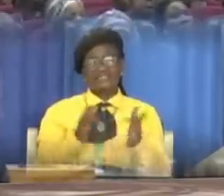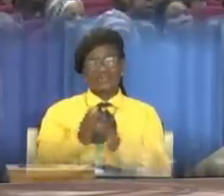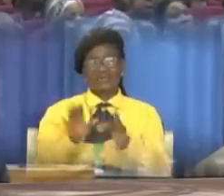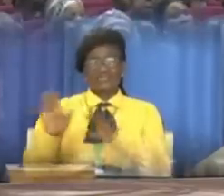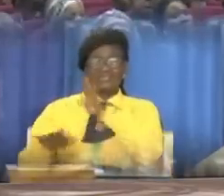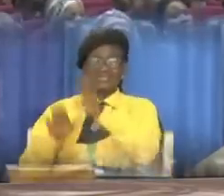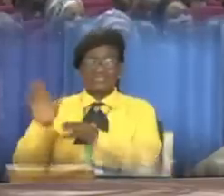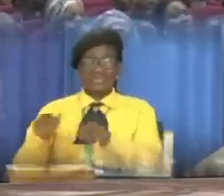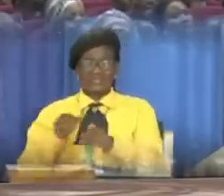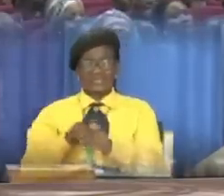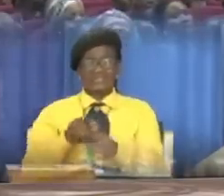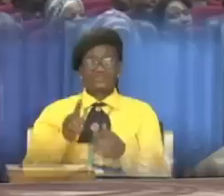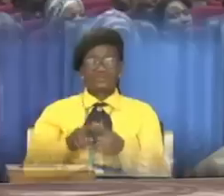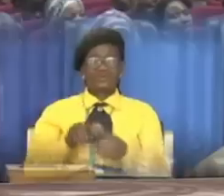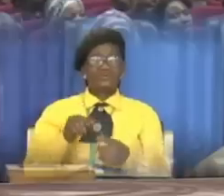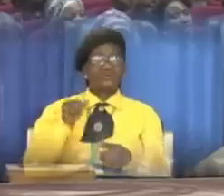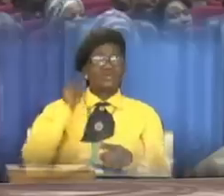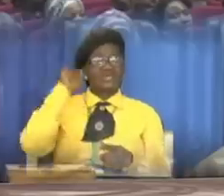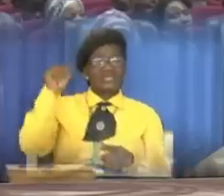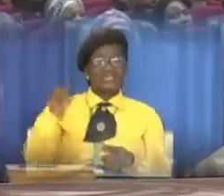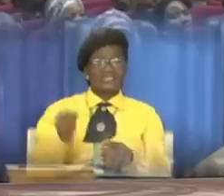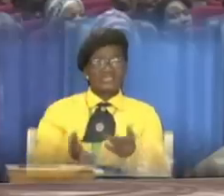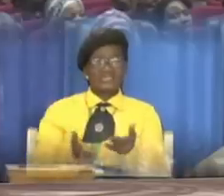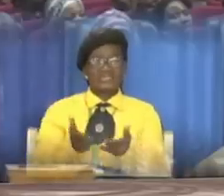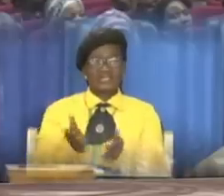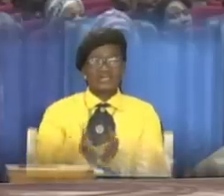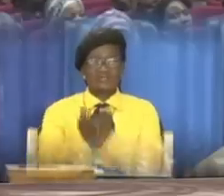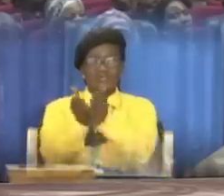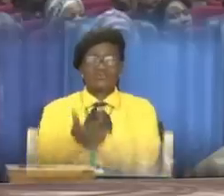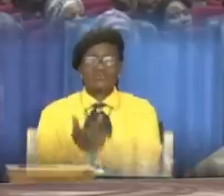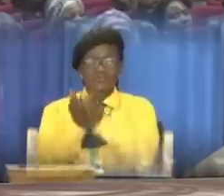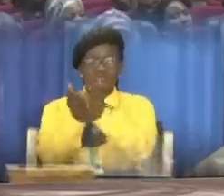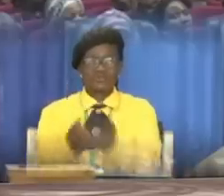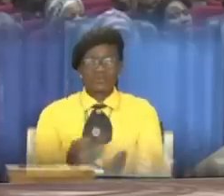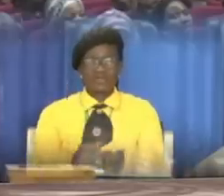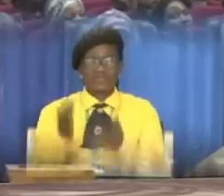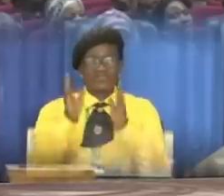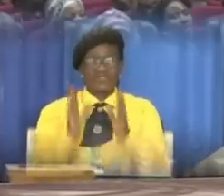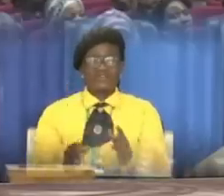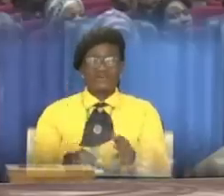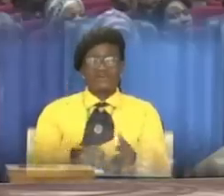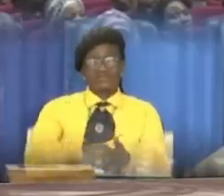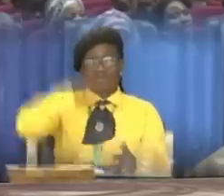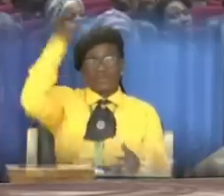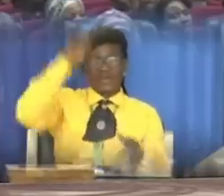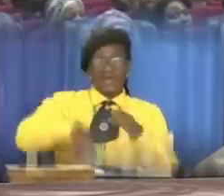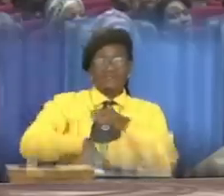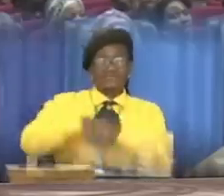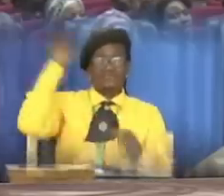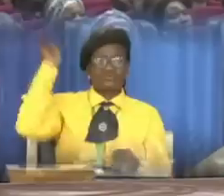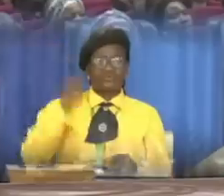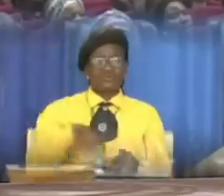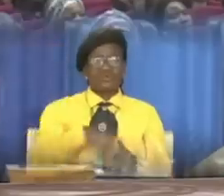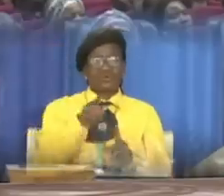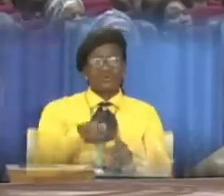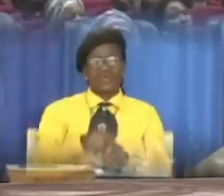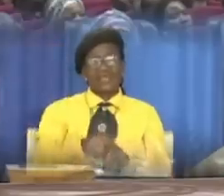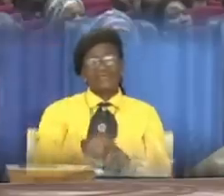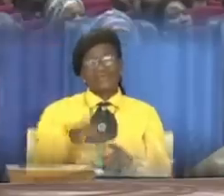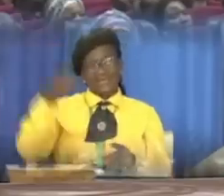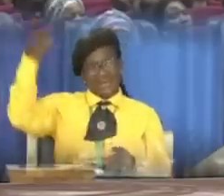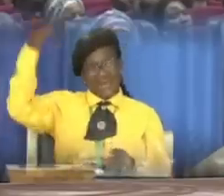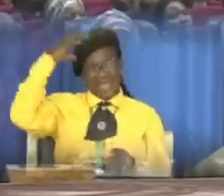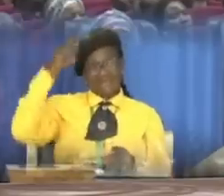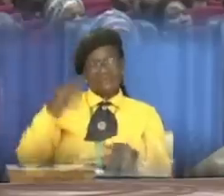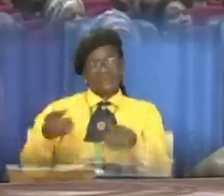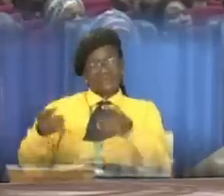boat, failure jumped out. Because when light comes in, failure must